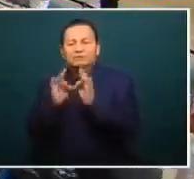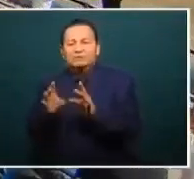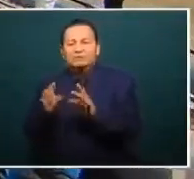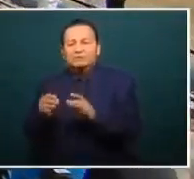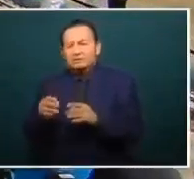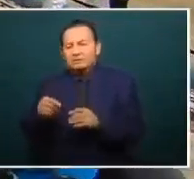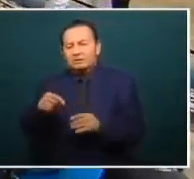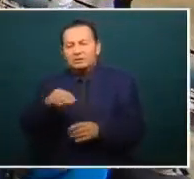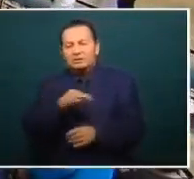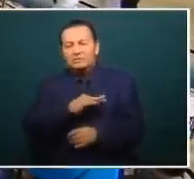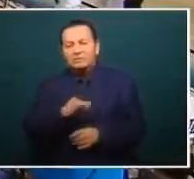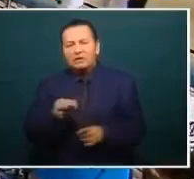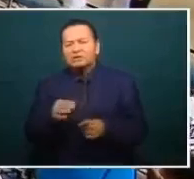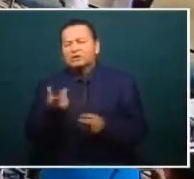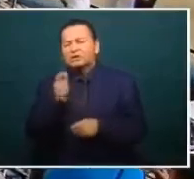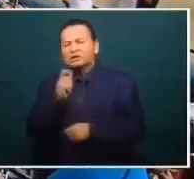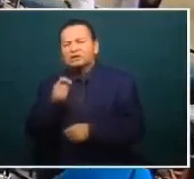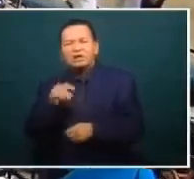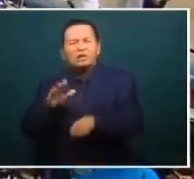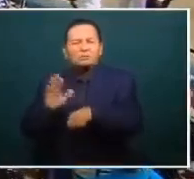itself